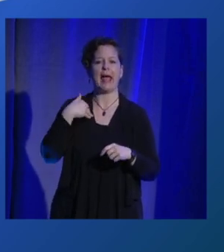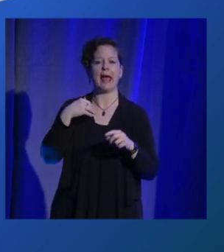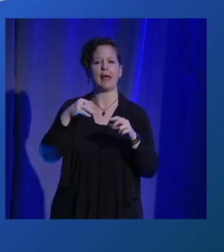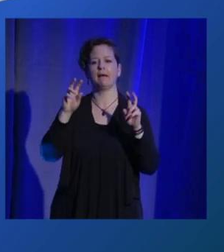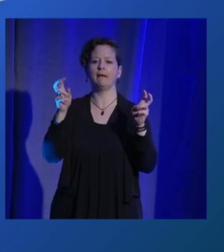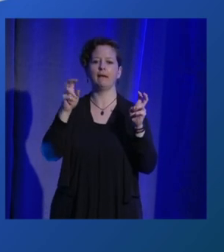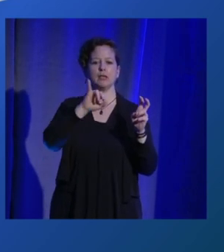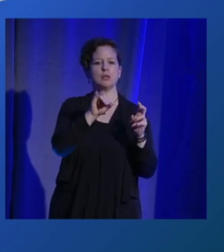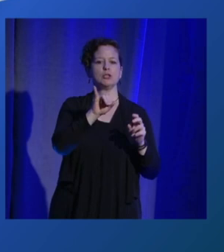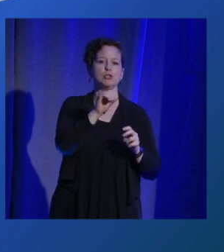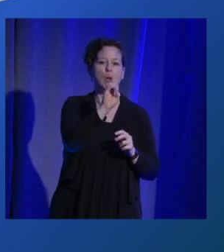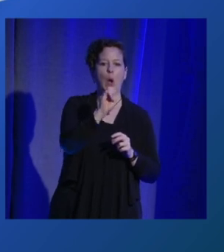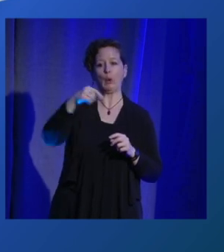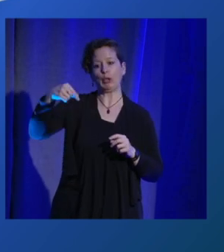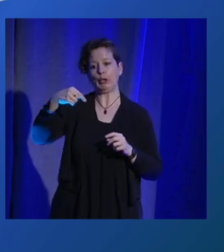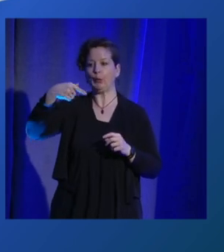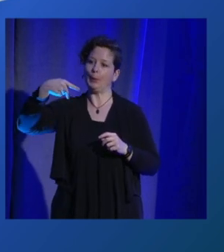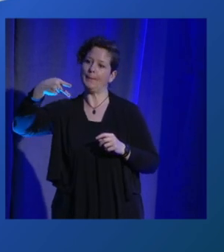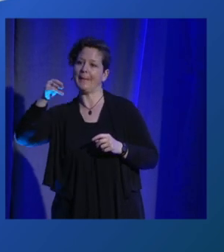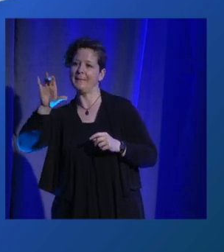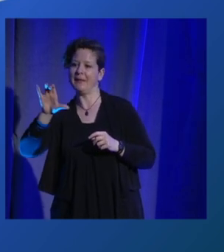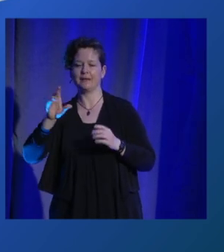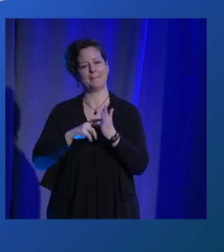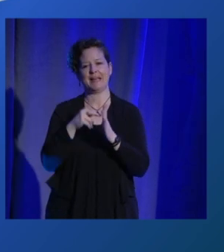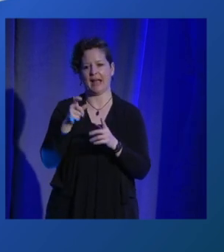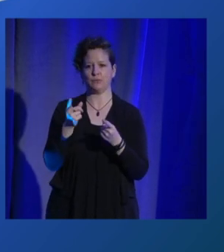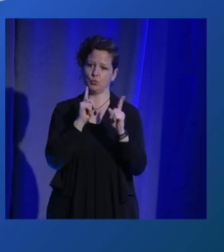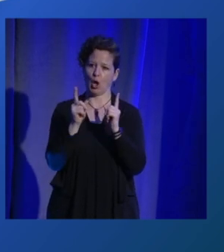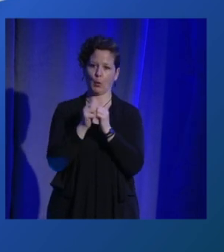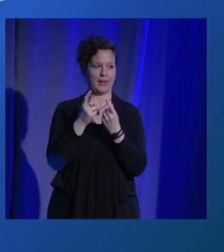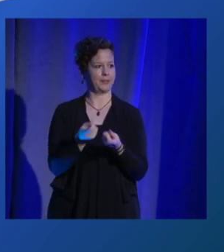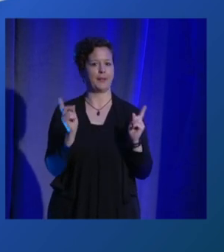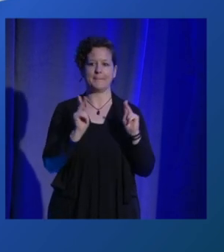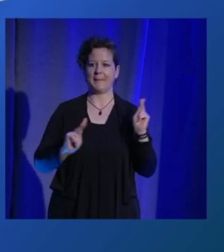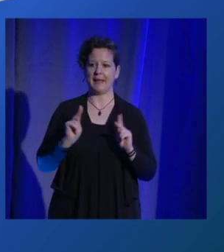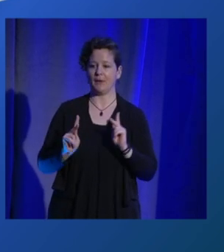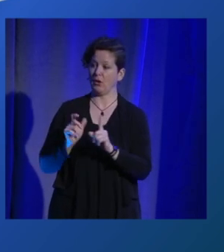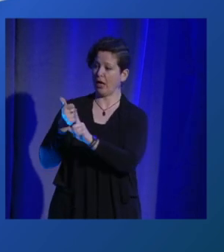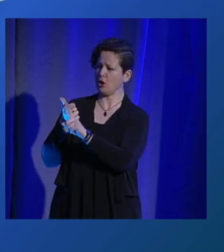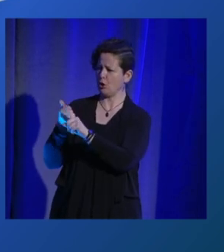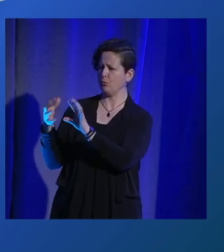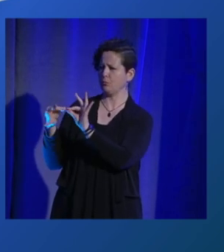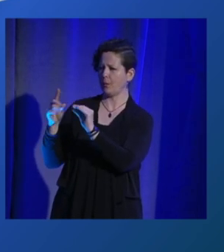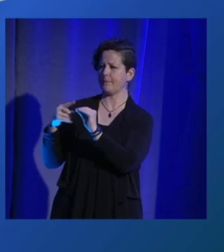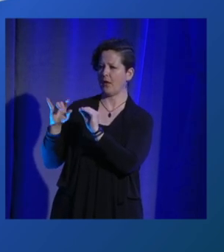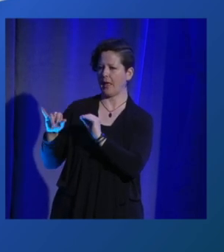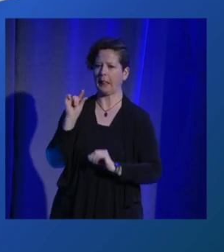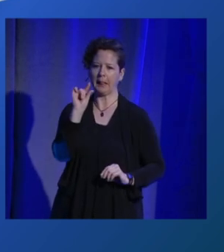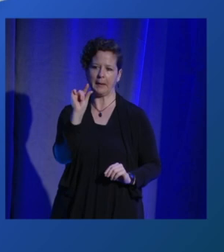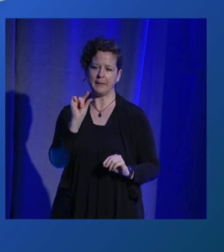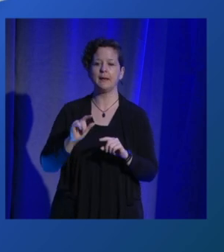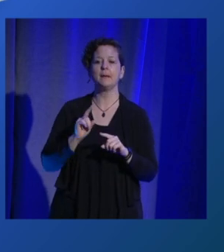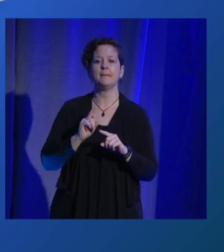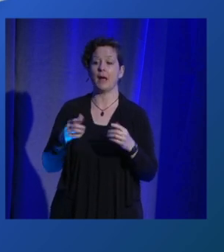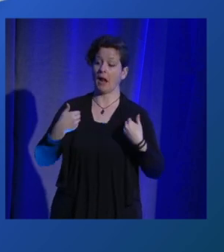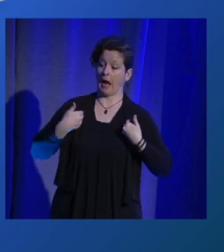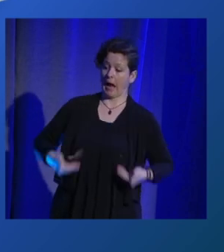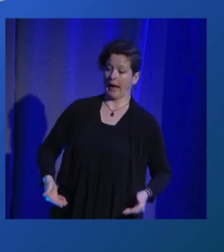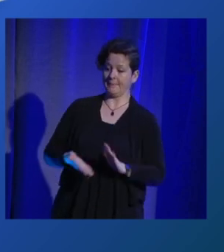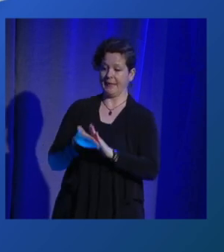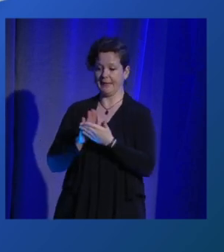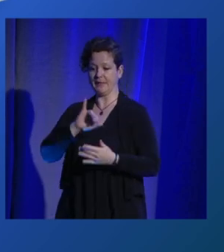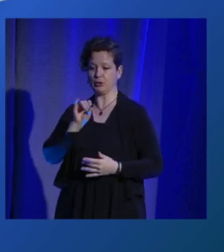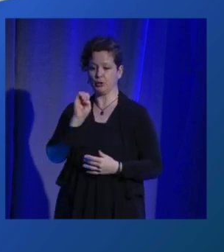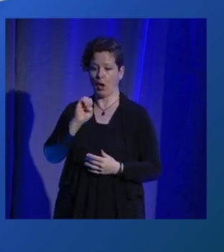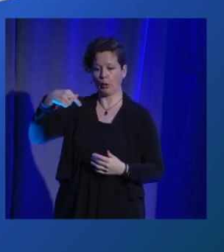that you have to talk to Joe Q public and you touched on it a little bit for for but I'm Joe Q public so